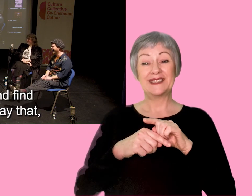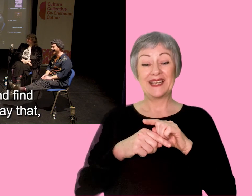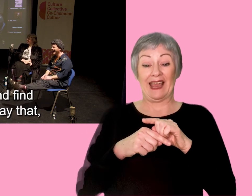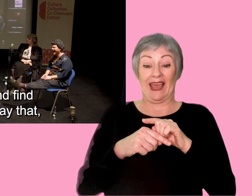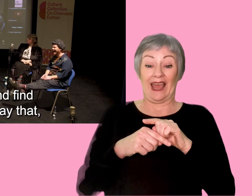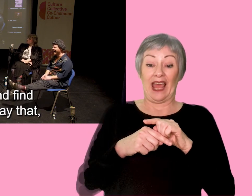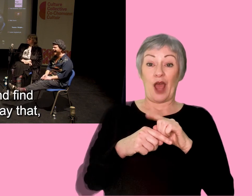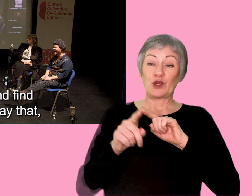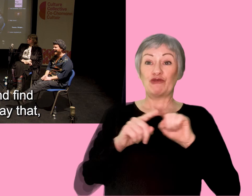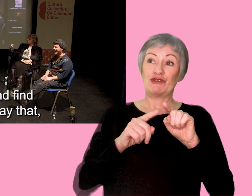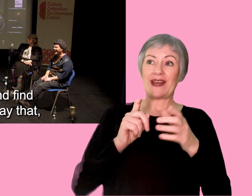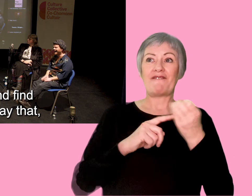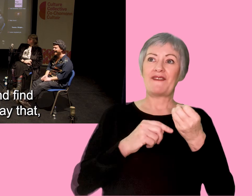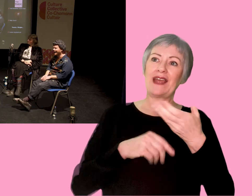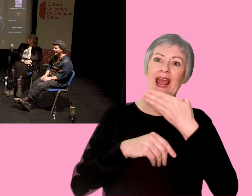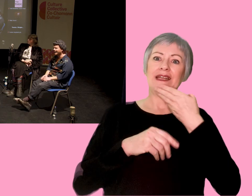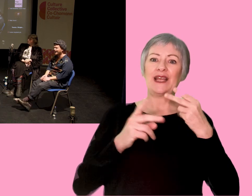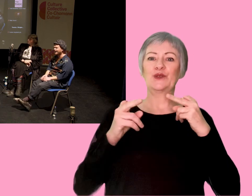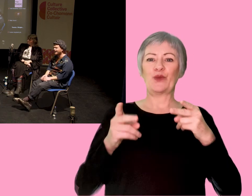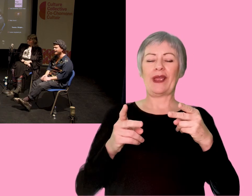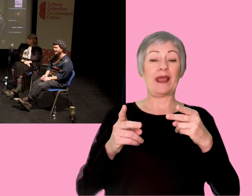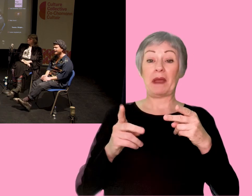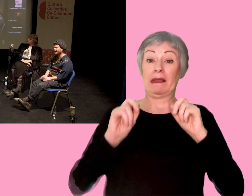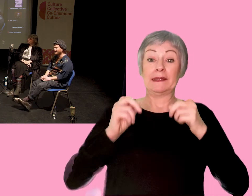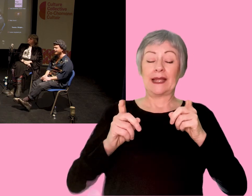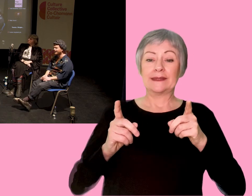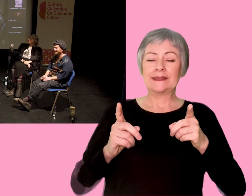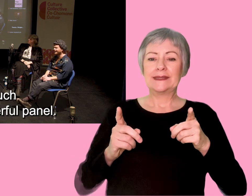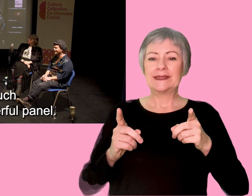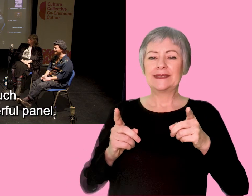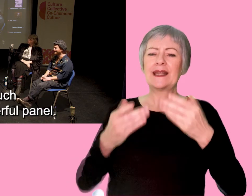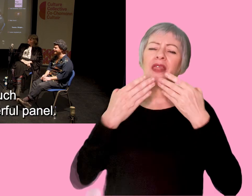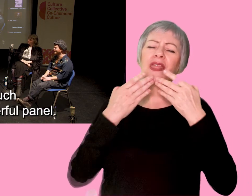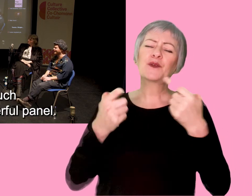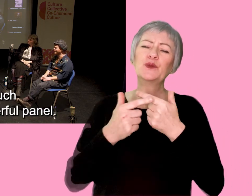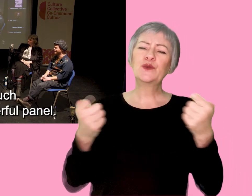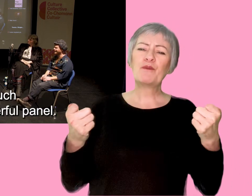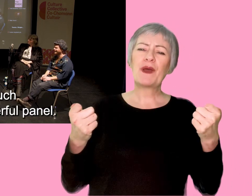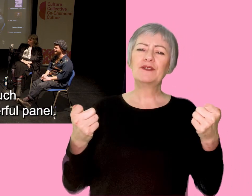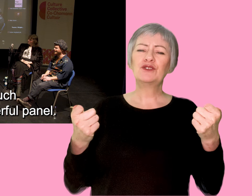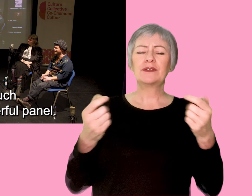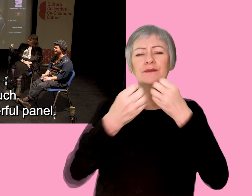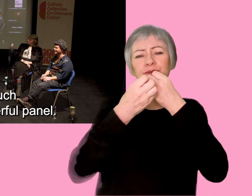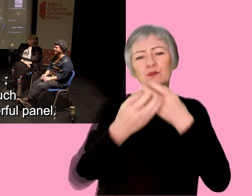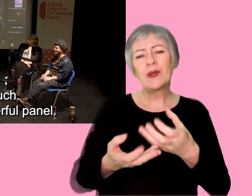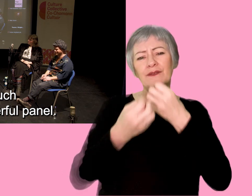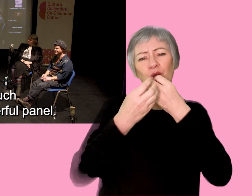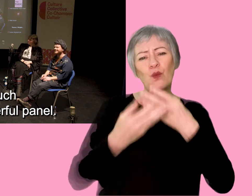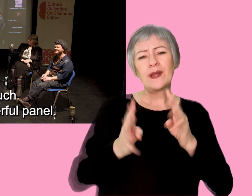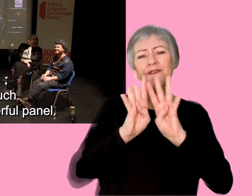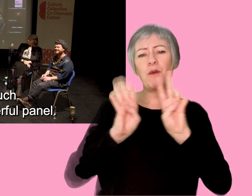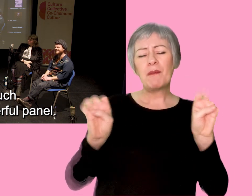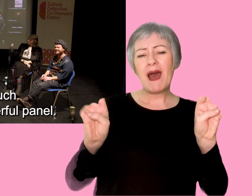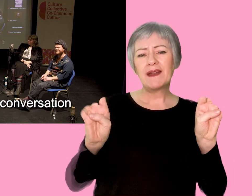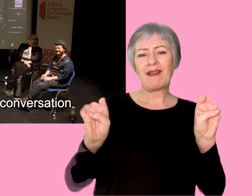I was going to try and find a really nice way to say that, but I can't. Thank you so much to our wonderful, wonderful